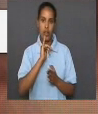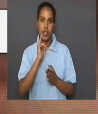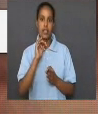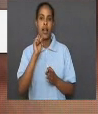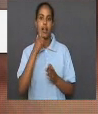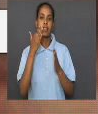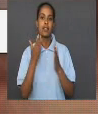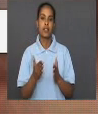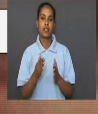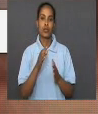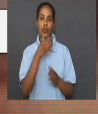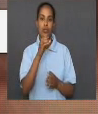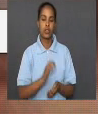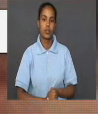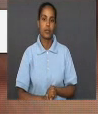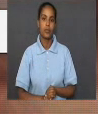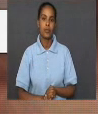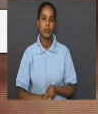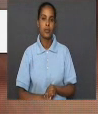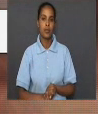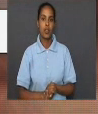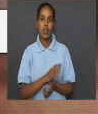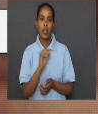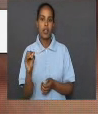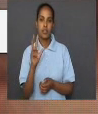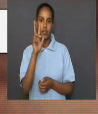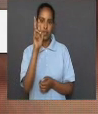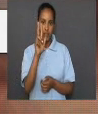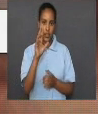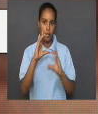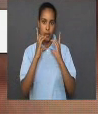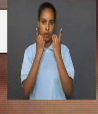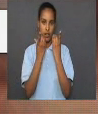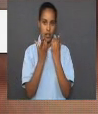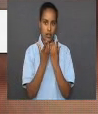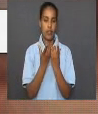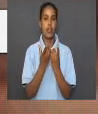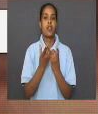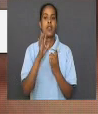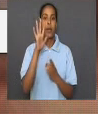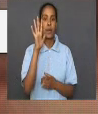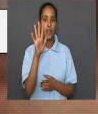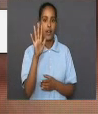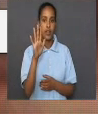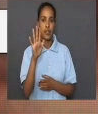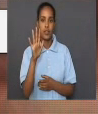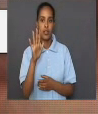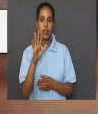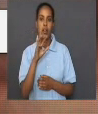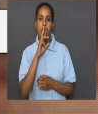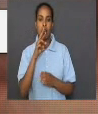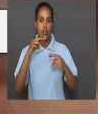4 is acidic solution. And the 3 branches off of number